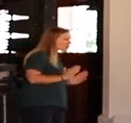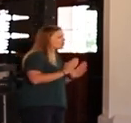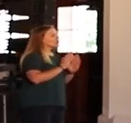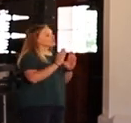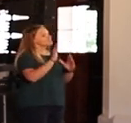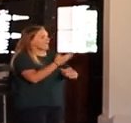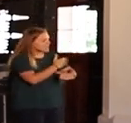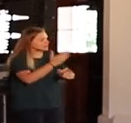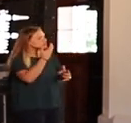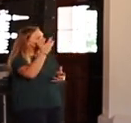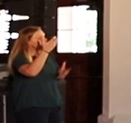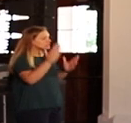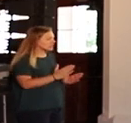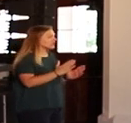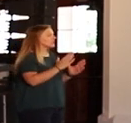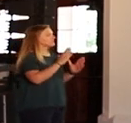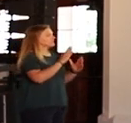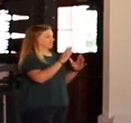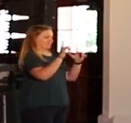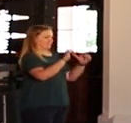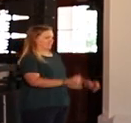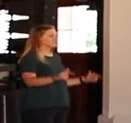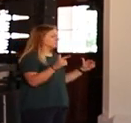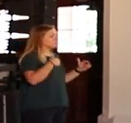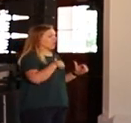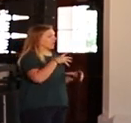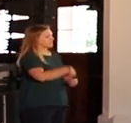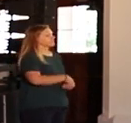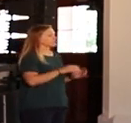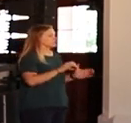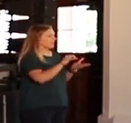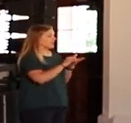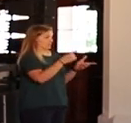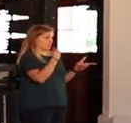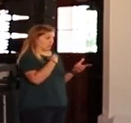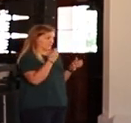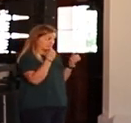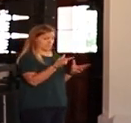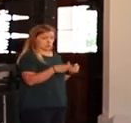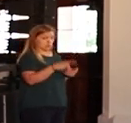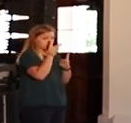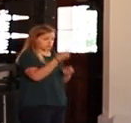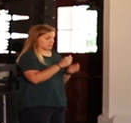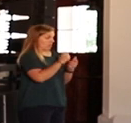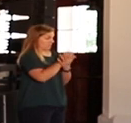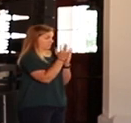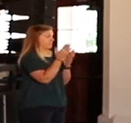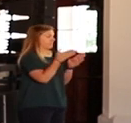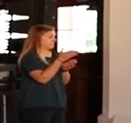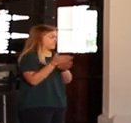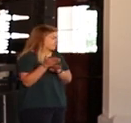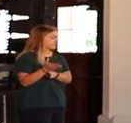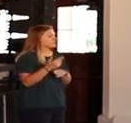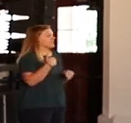actor, singer, musician. Scotties do all of these things. And you've told us that many of you are interested in those pursuits as well. We